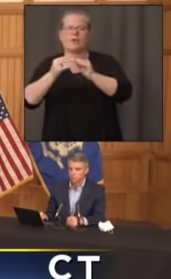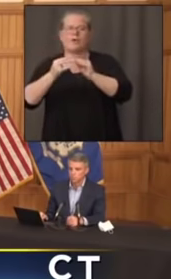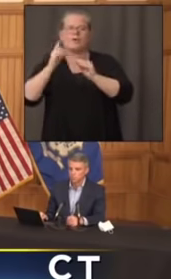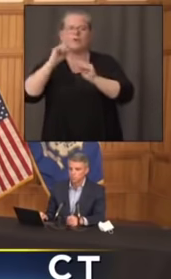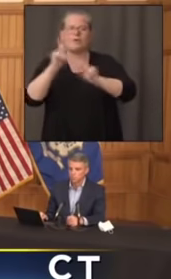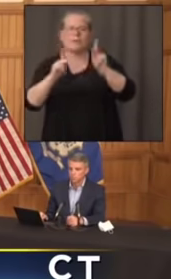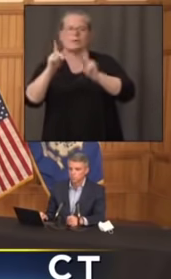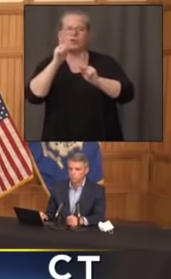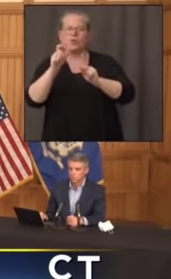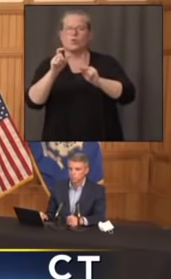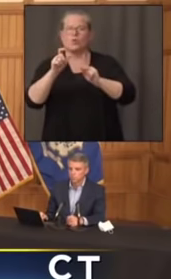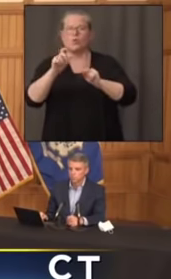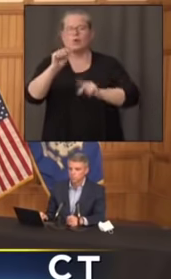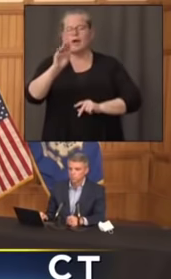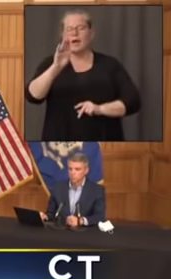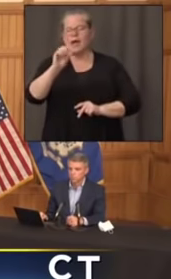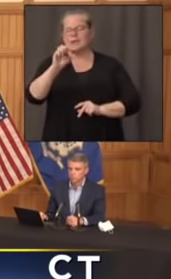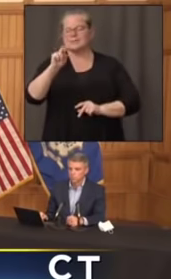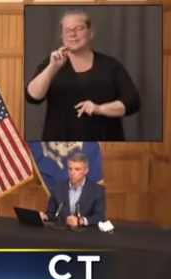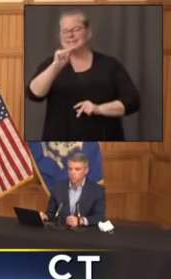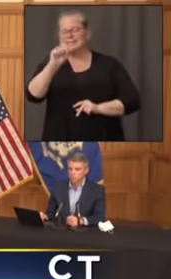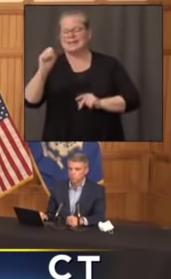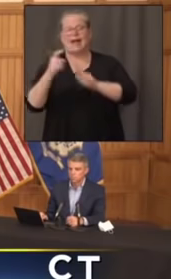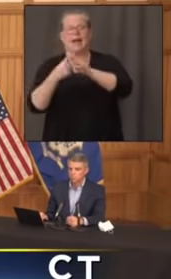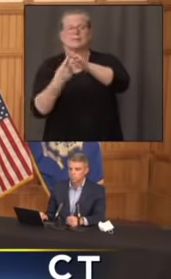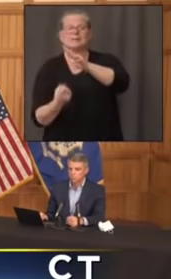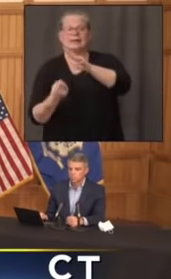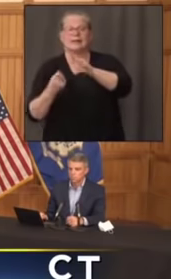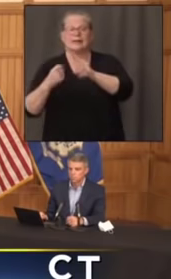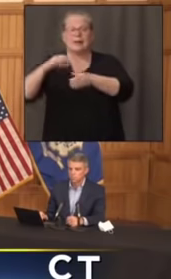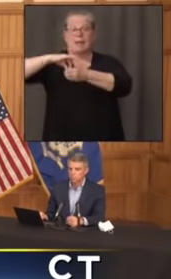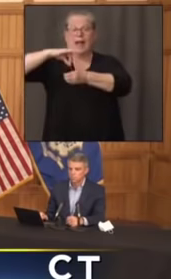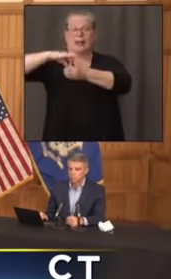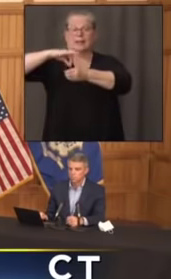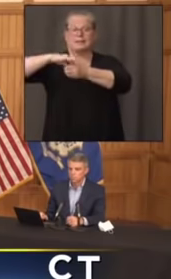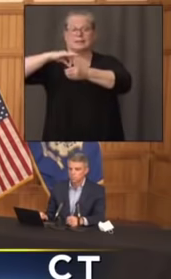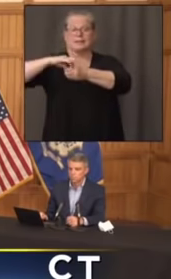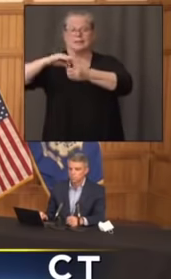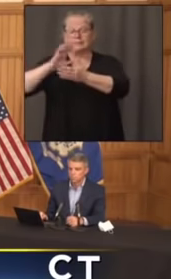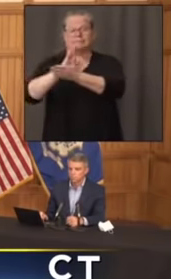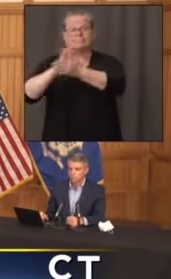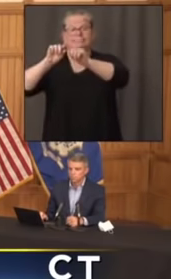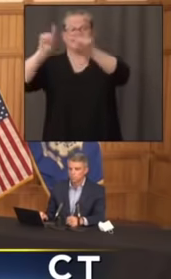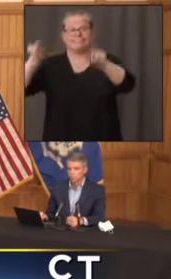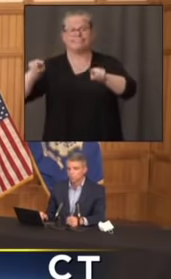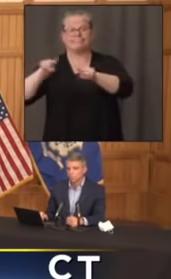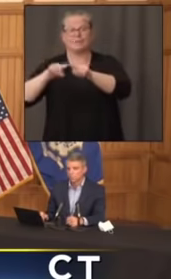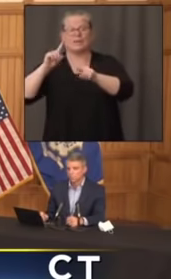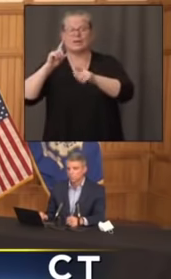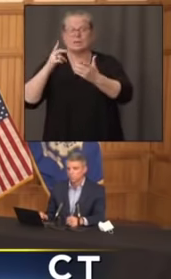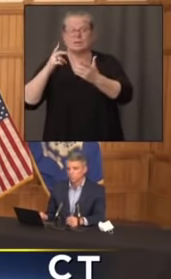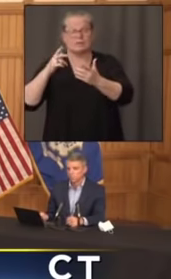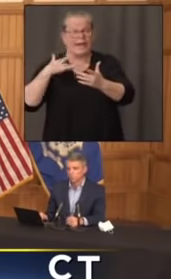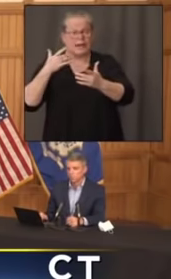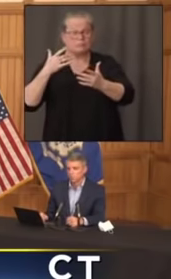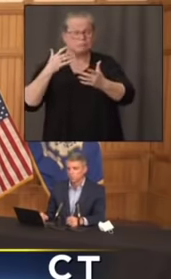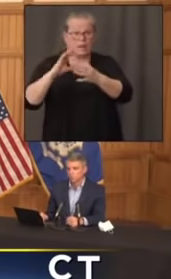problems in the upcoming primary. Do you have an opinion about this, or do you think this is a political stunt,